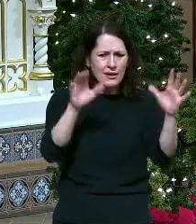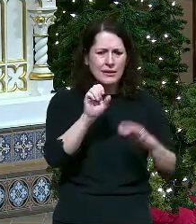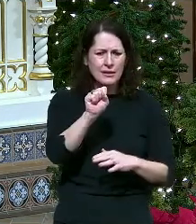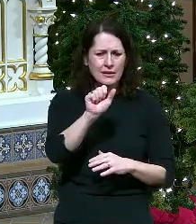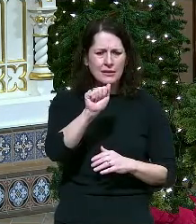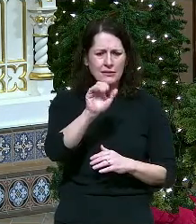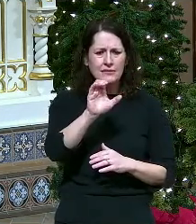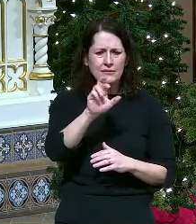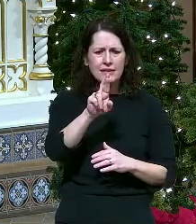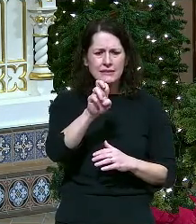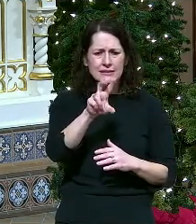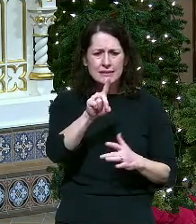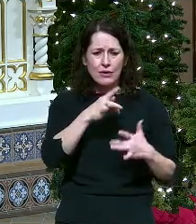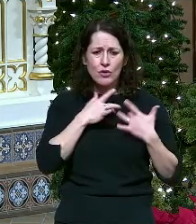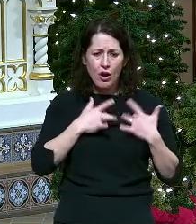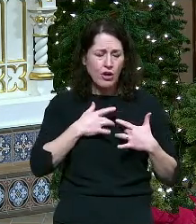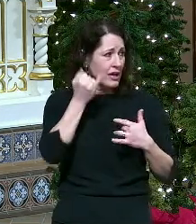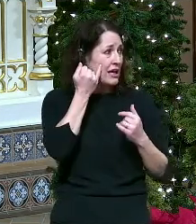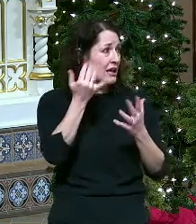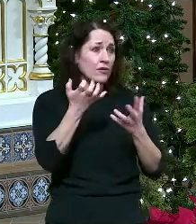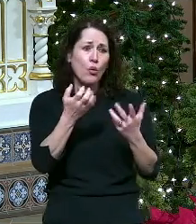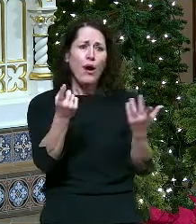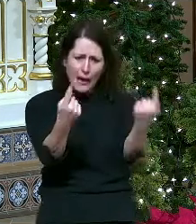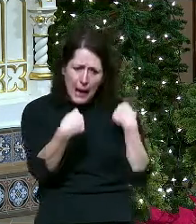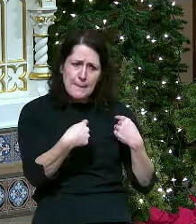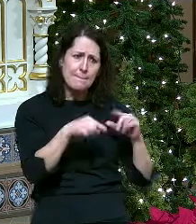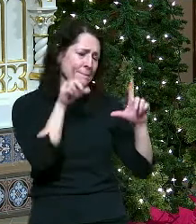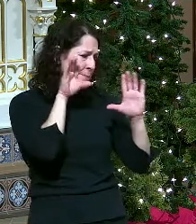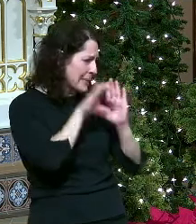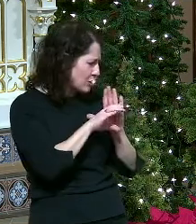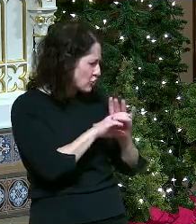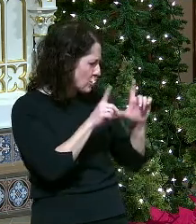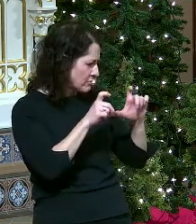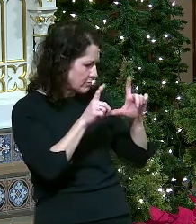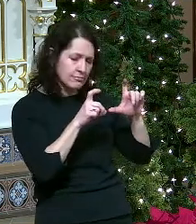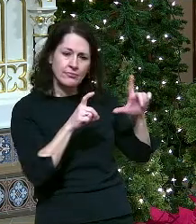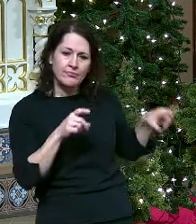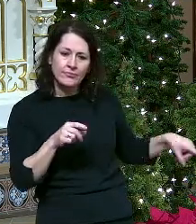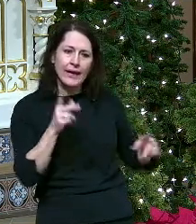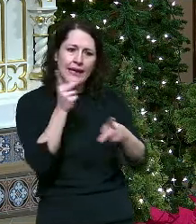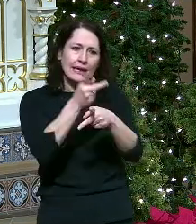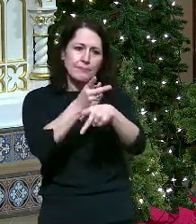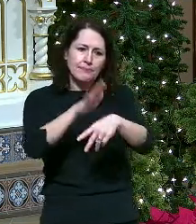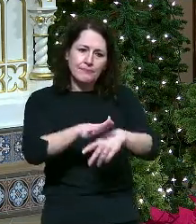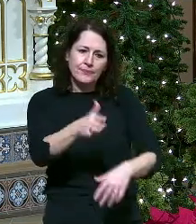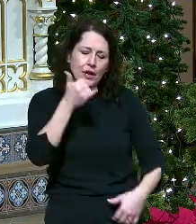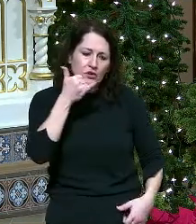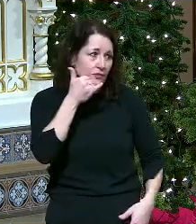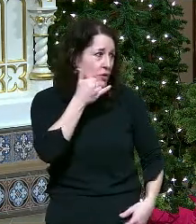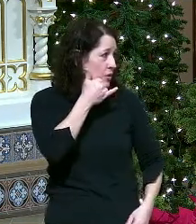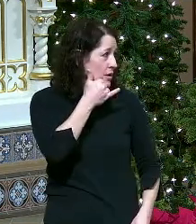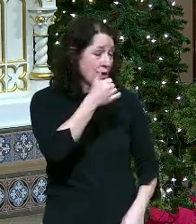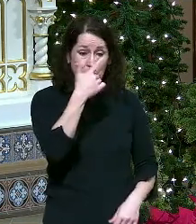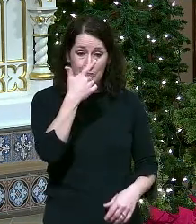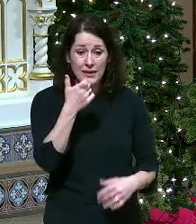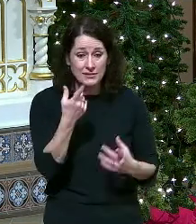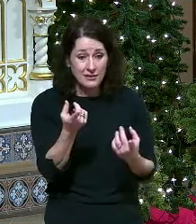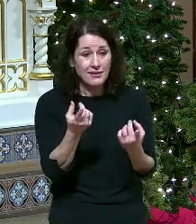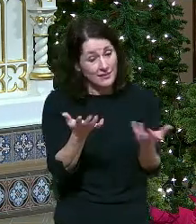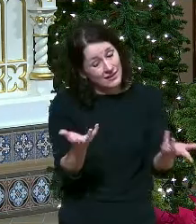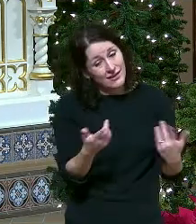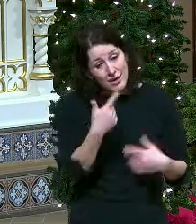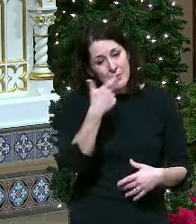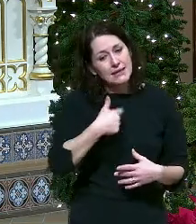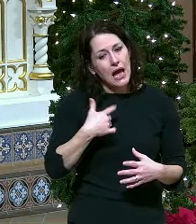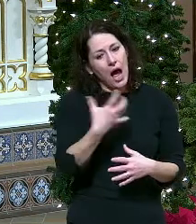Heart. And if you want, you can come and take a picture of this and keep it on your phone, because it's going with me on retreat next